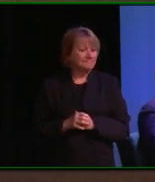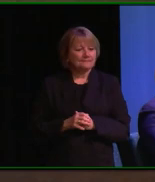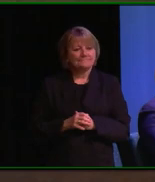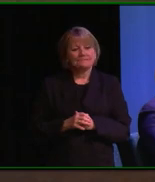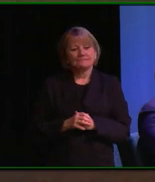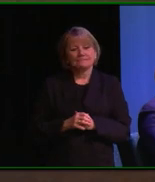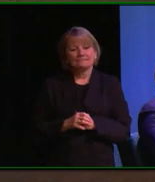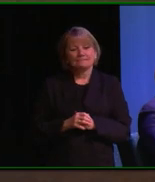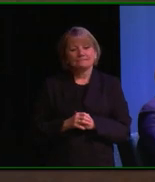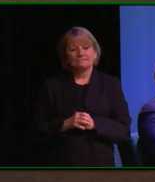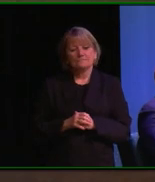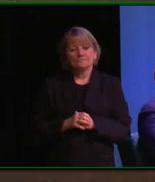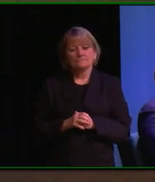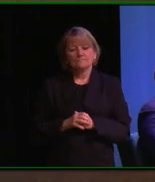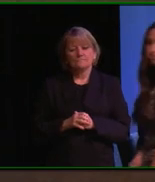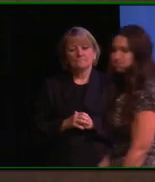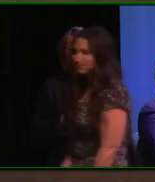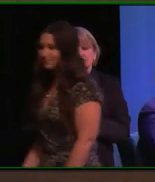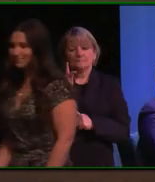Haley Schramm, Art Transfer.